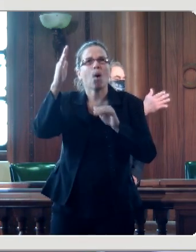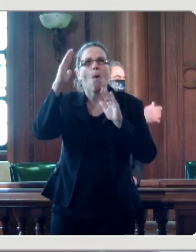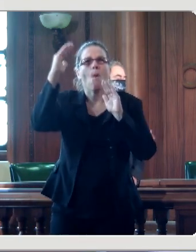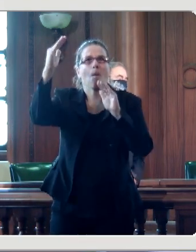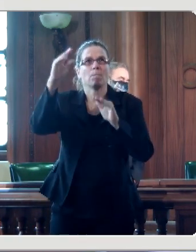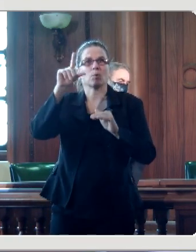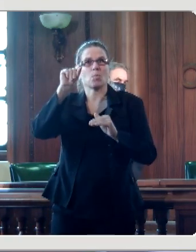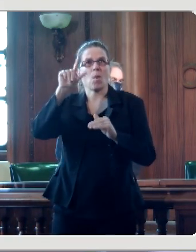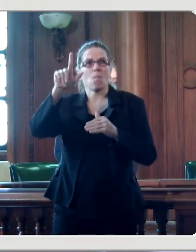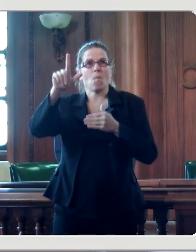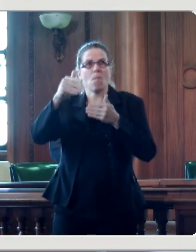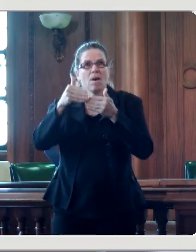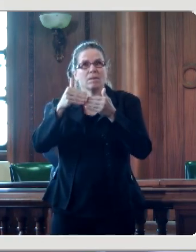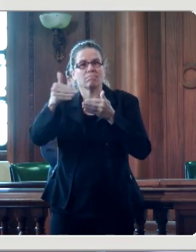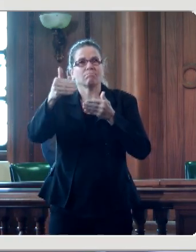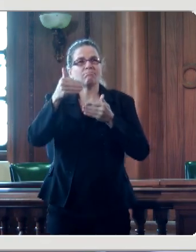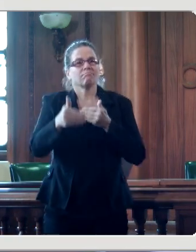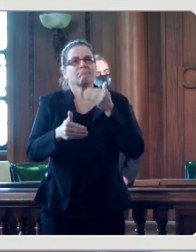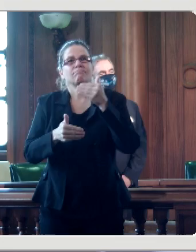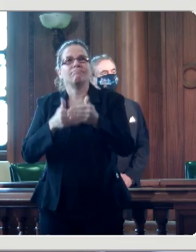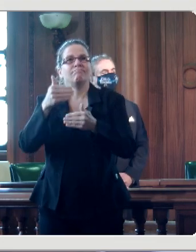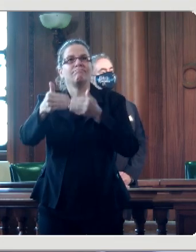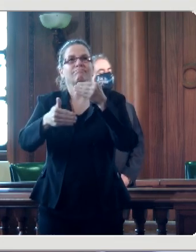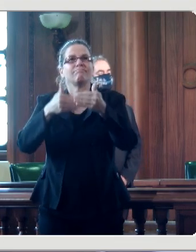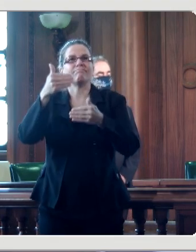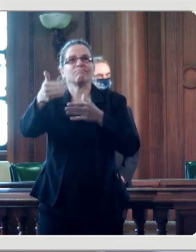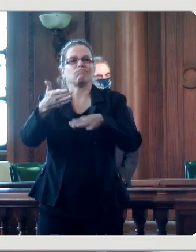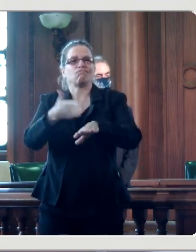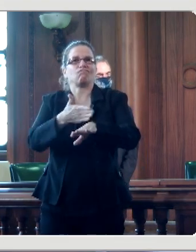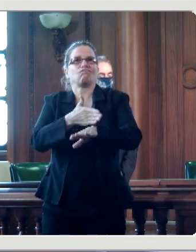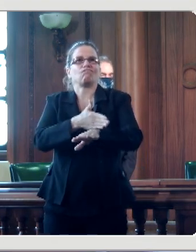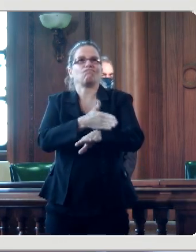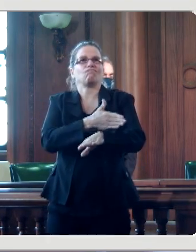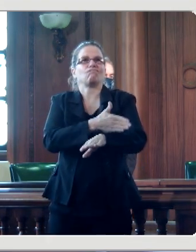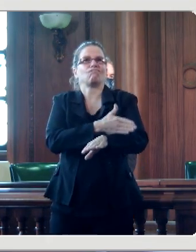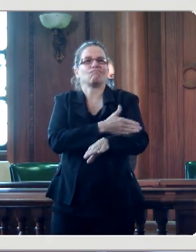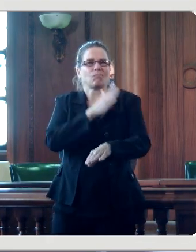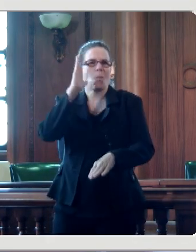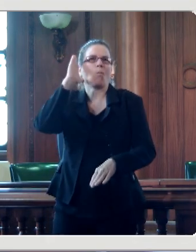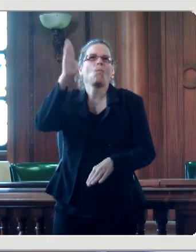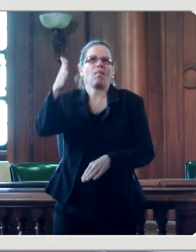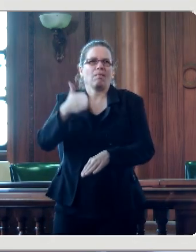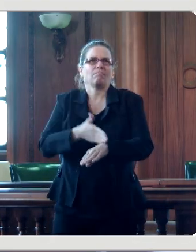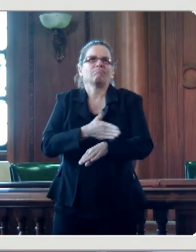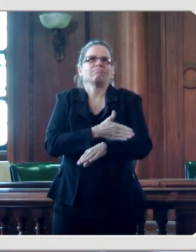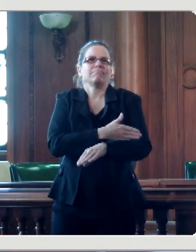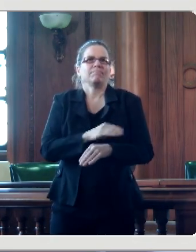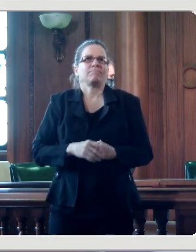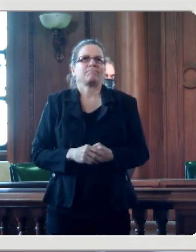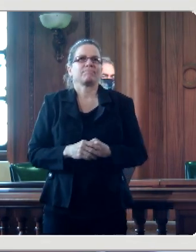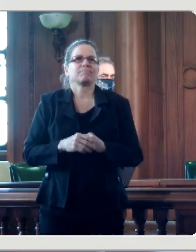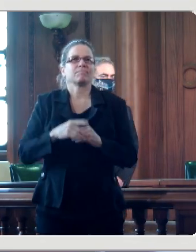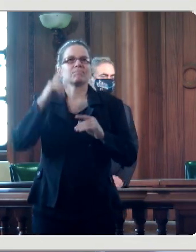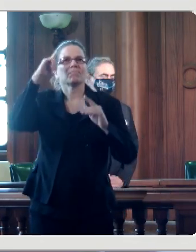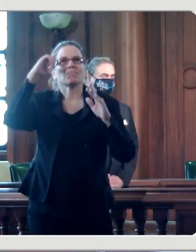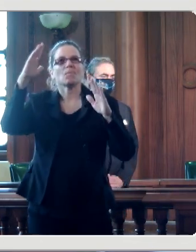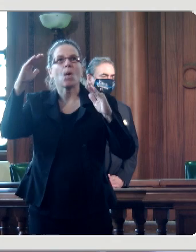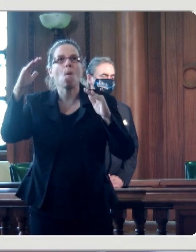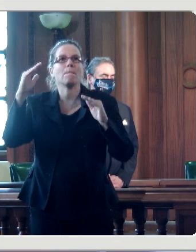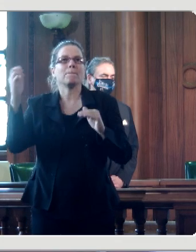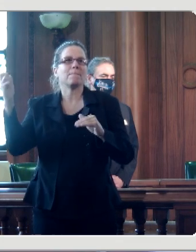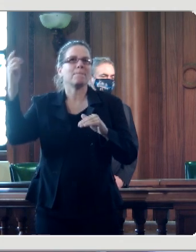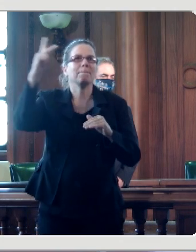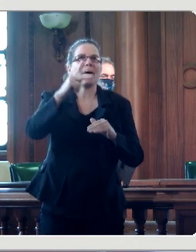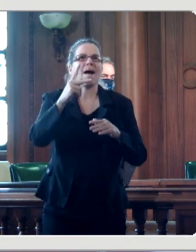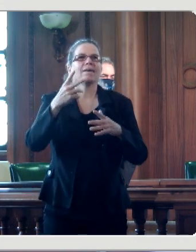as we move forward, is better for all of us, and we can get back to some semblance of